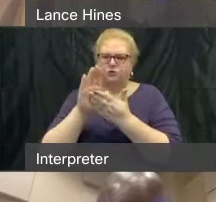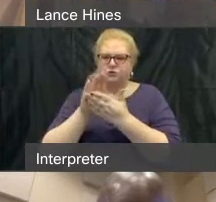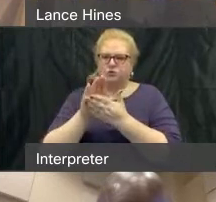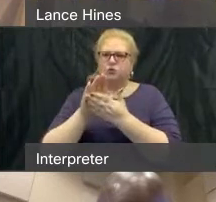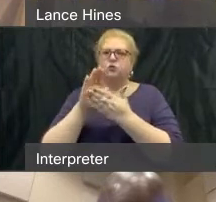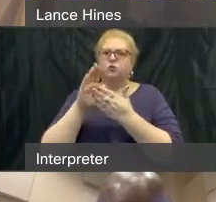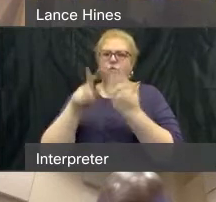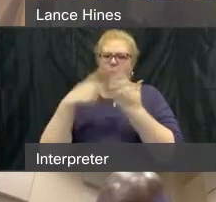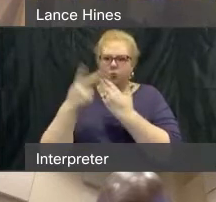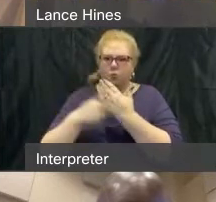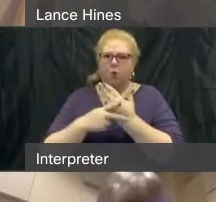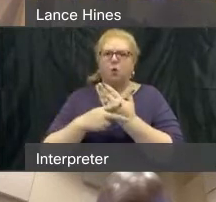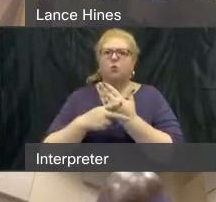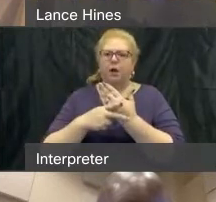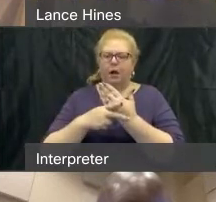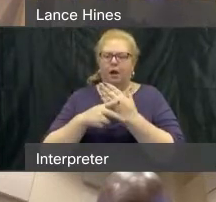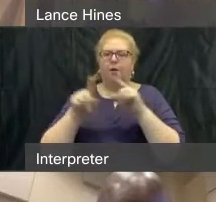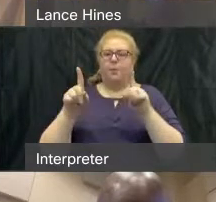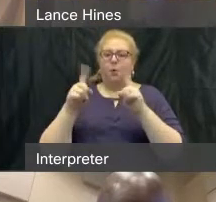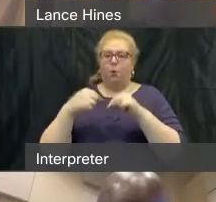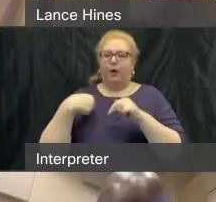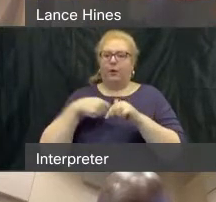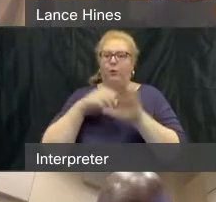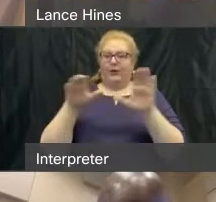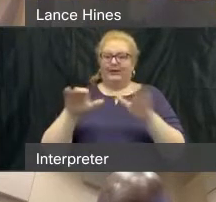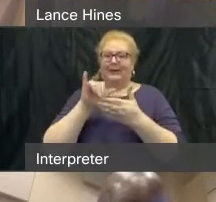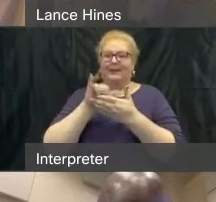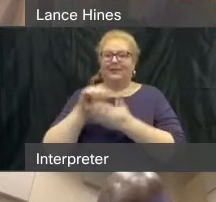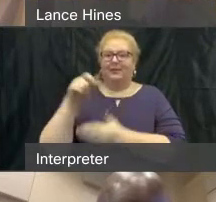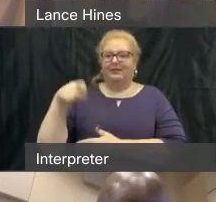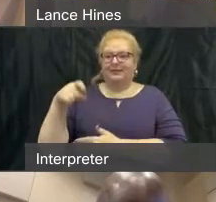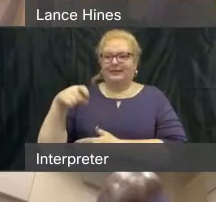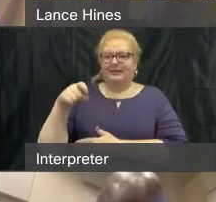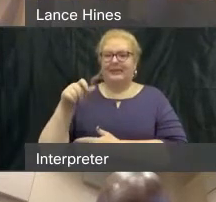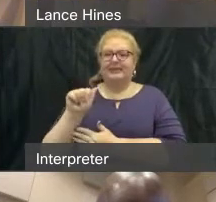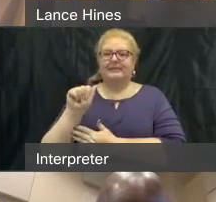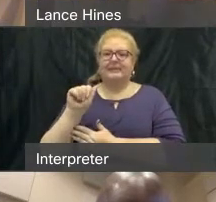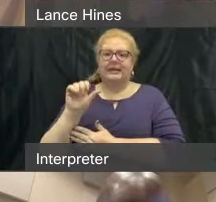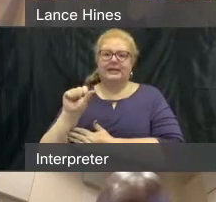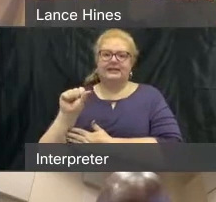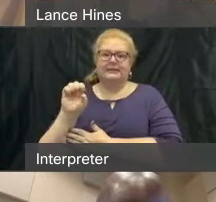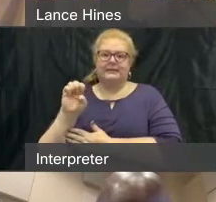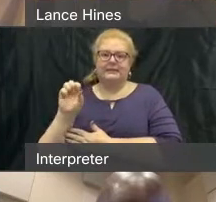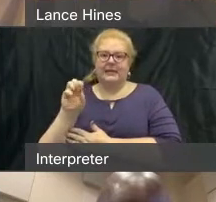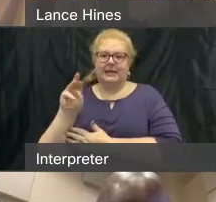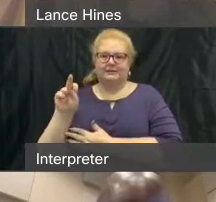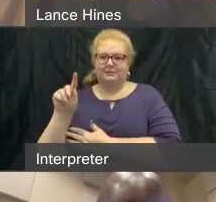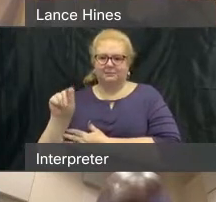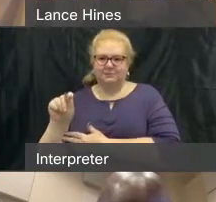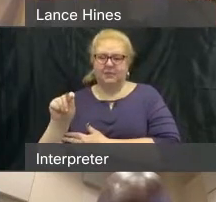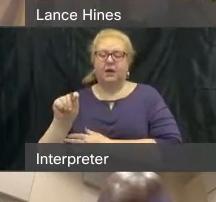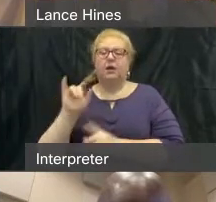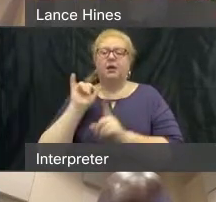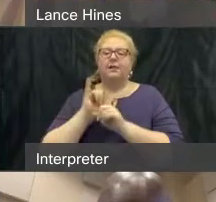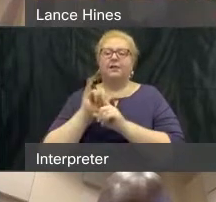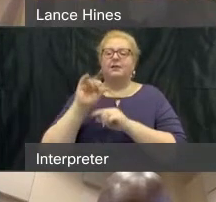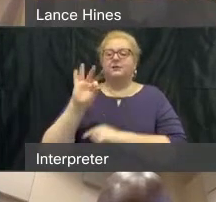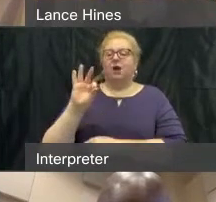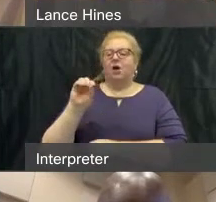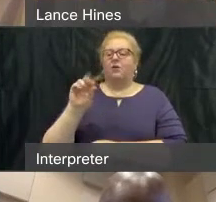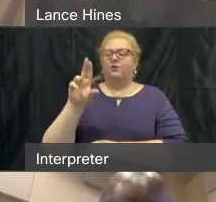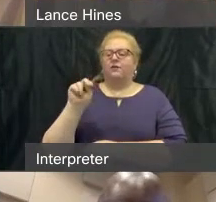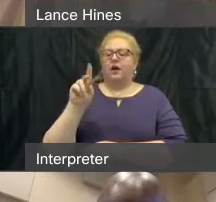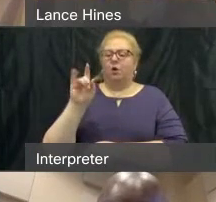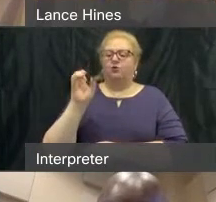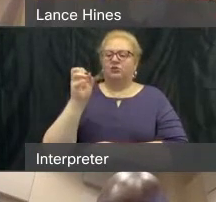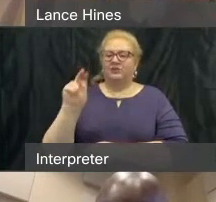community schools as we were doing the needs assessment. We reached the Wingate Foundation, as you know, obviously a very generous foundation that has done a lot of